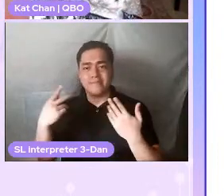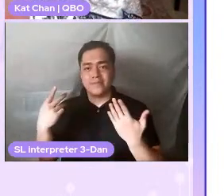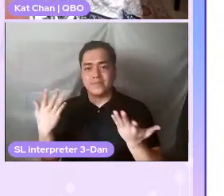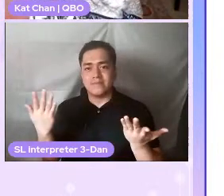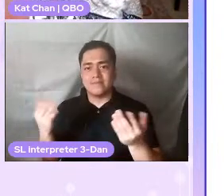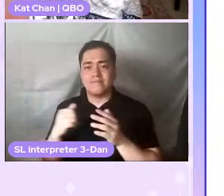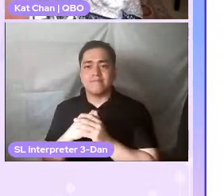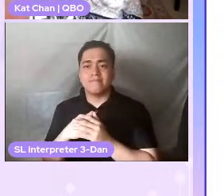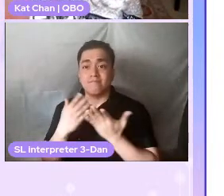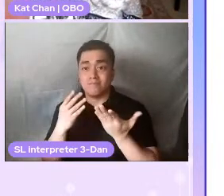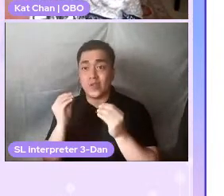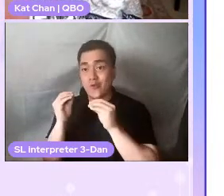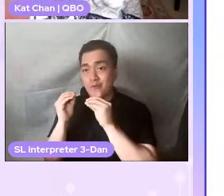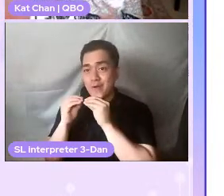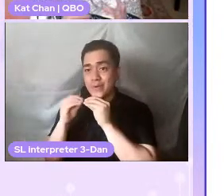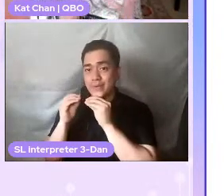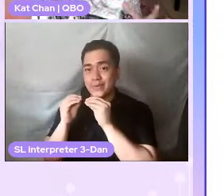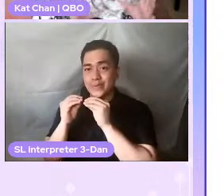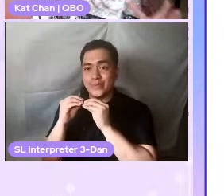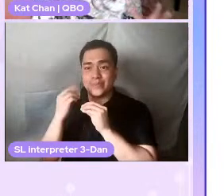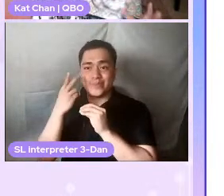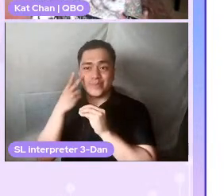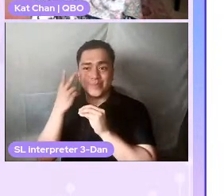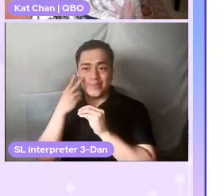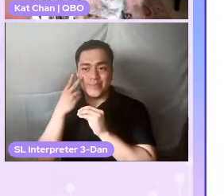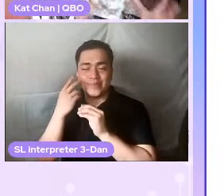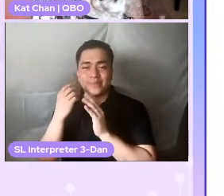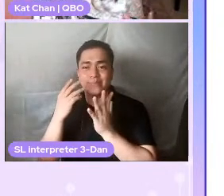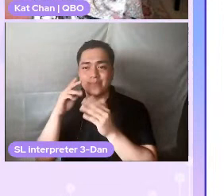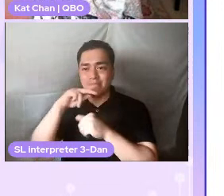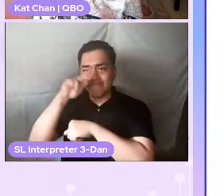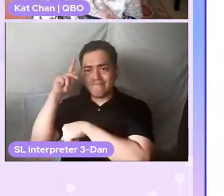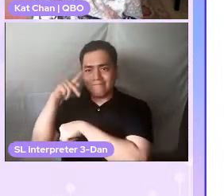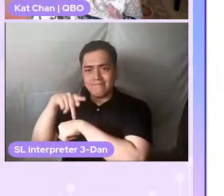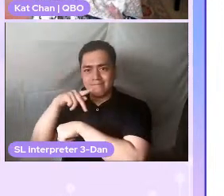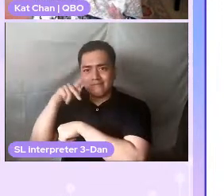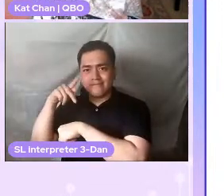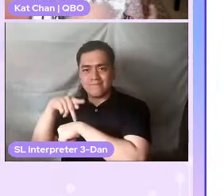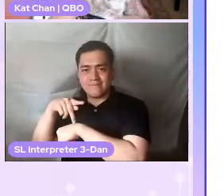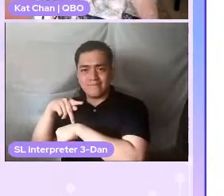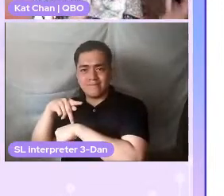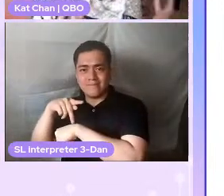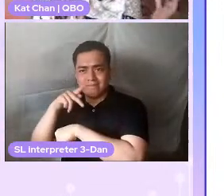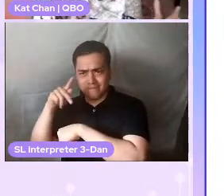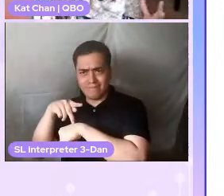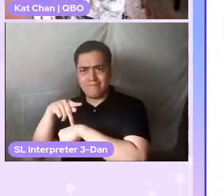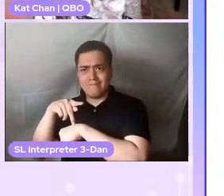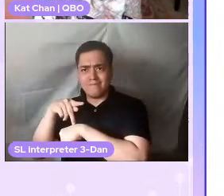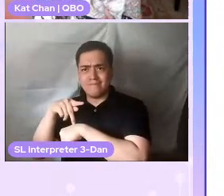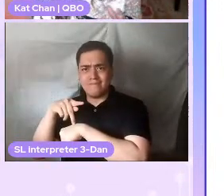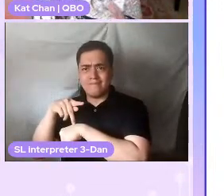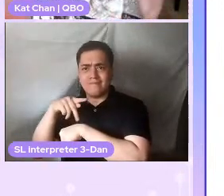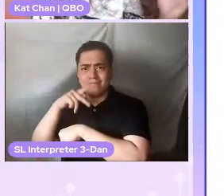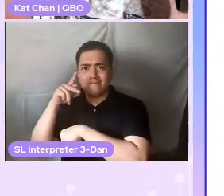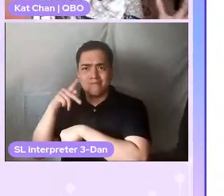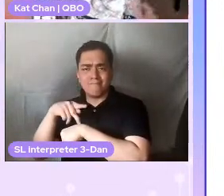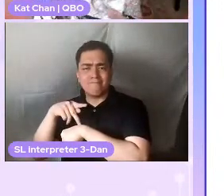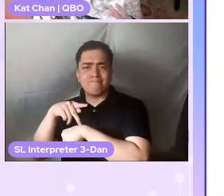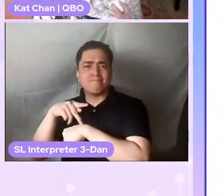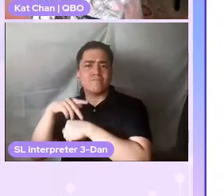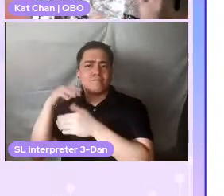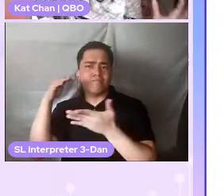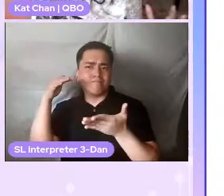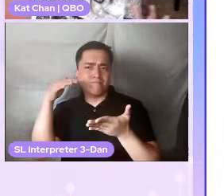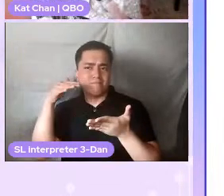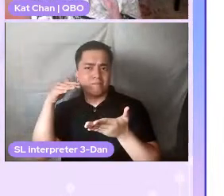More and more, we're actually seeing also, and like, you know, the Philippines tops the number of surveys. Like, they say nga wala namang problem, eh. Like, sa pagdating